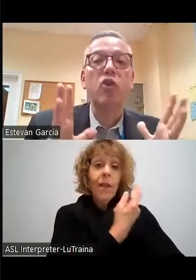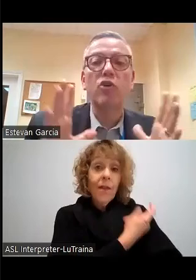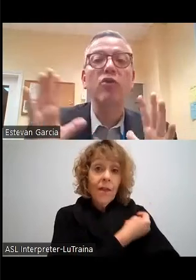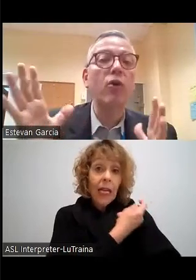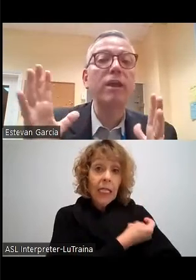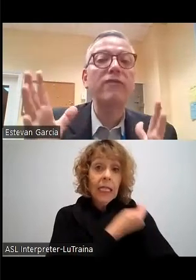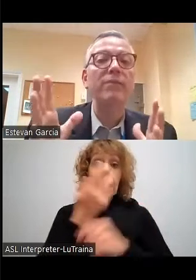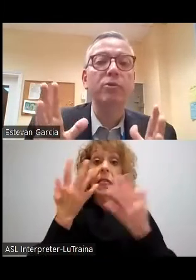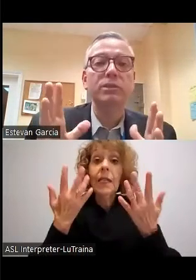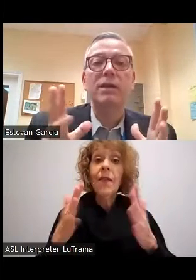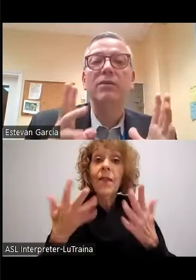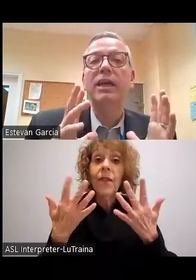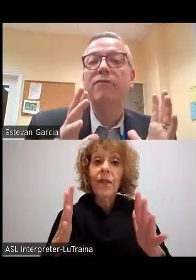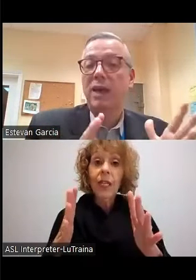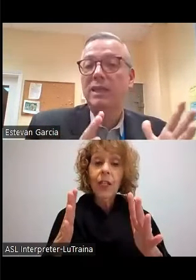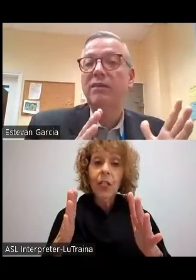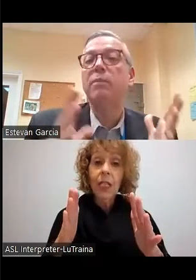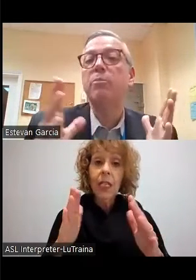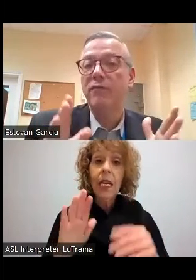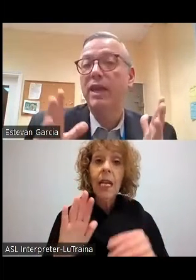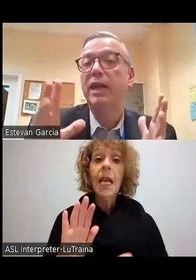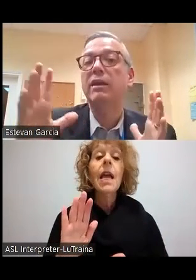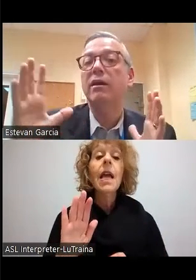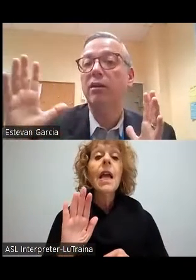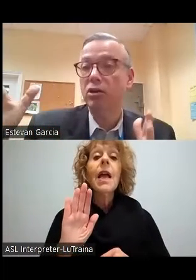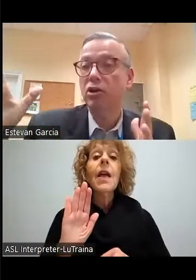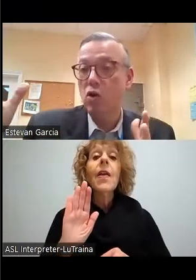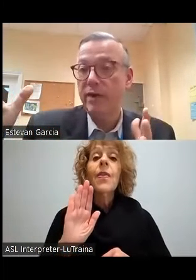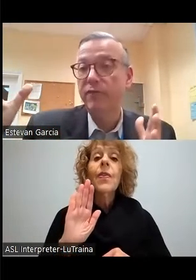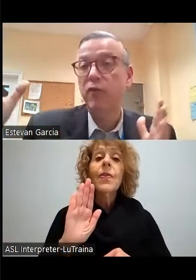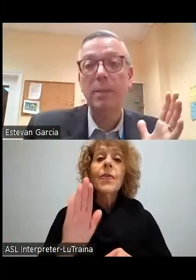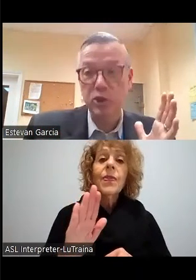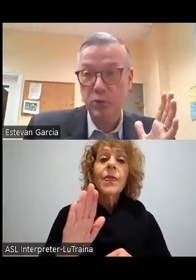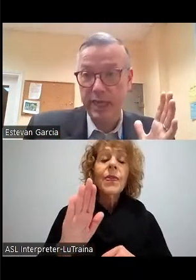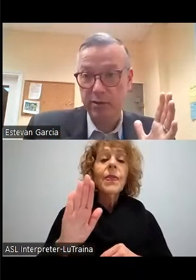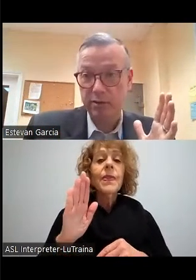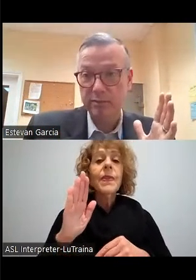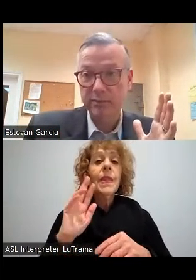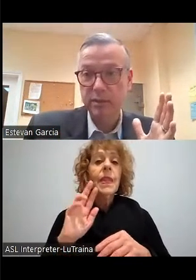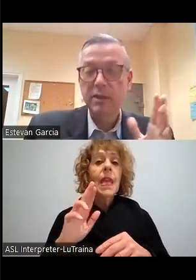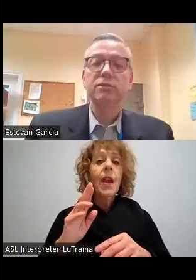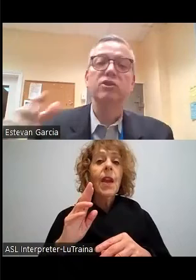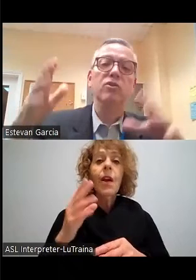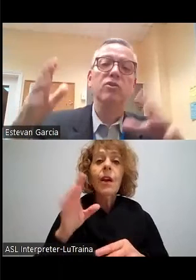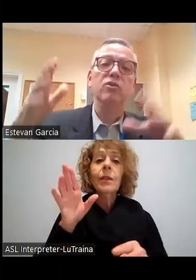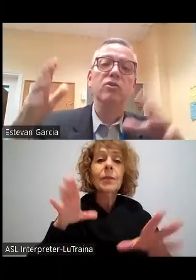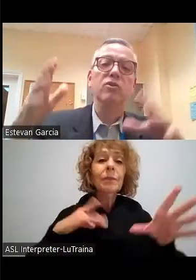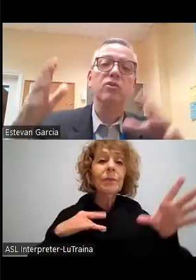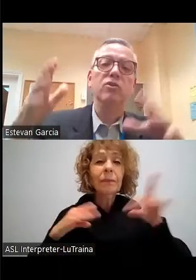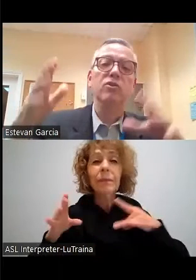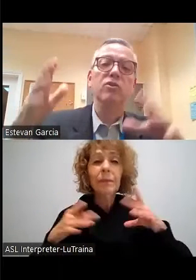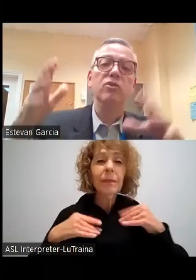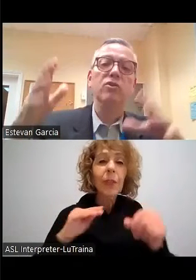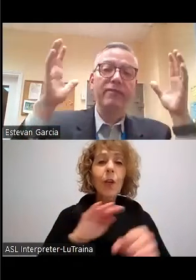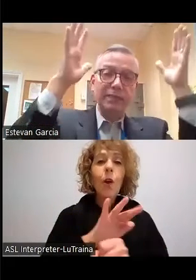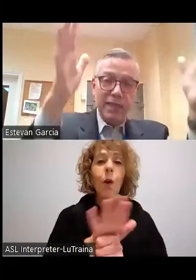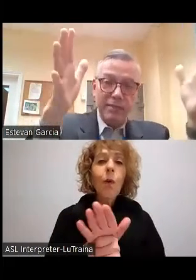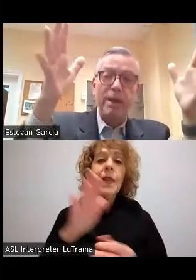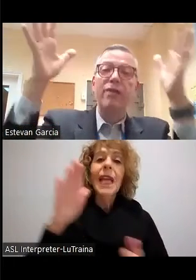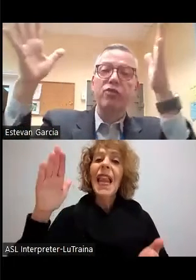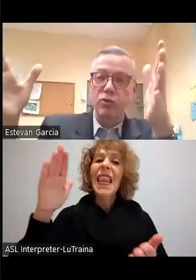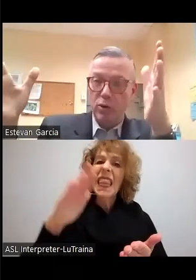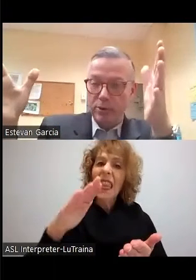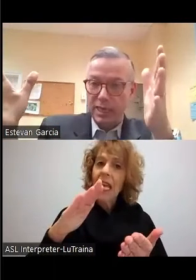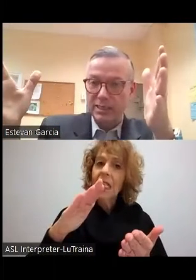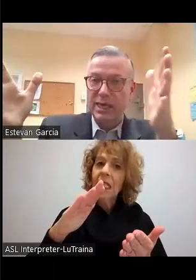about a third or 35% effective in preventing long COVID for up to a year. So we vaccinated them, and a